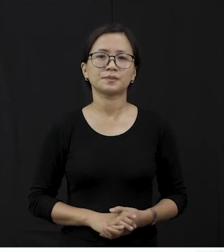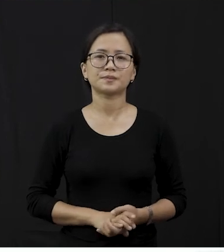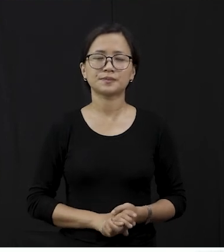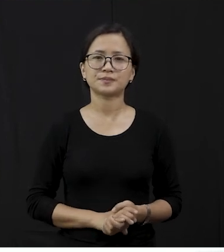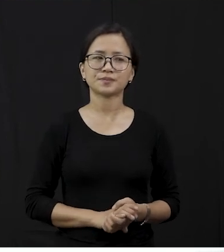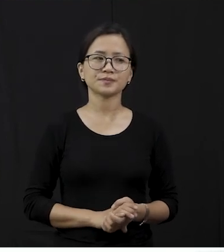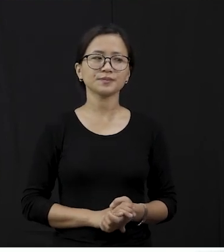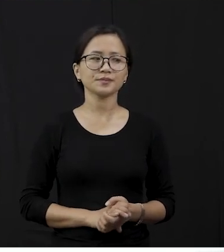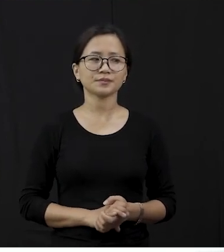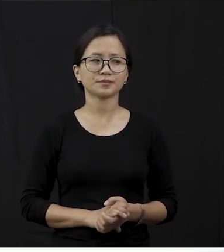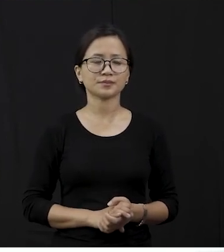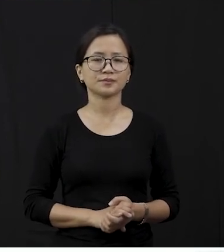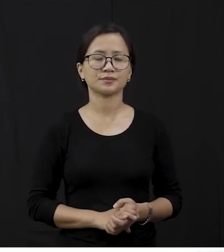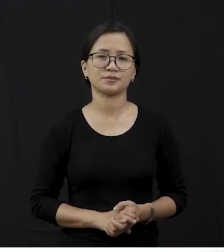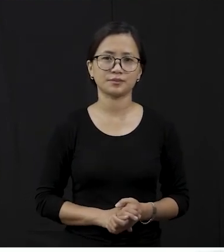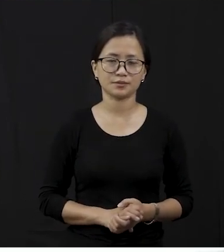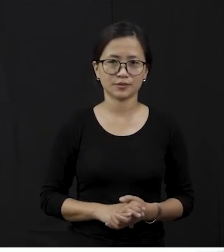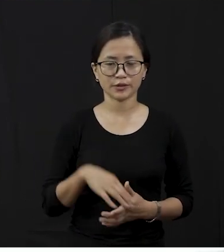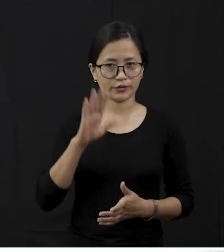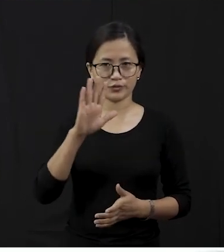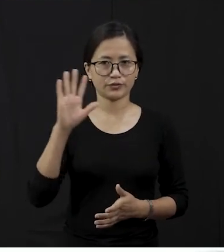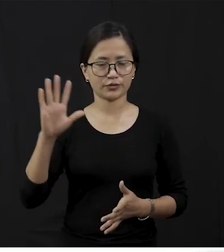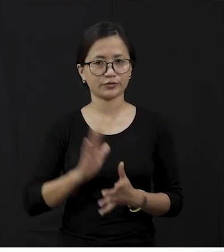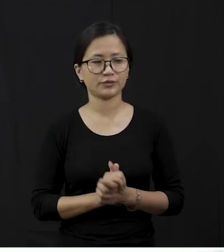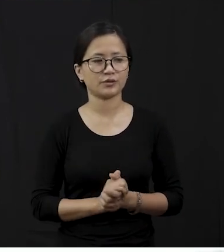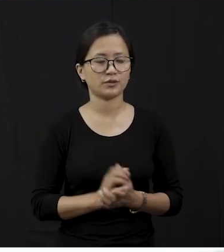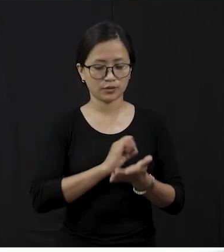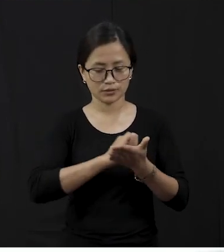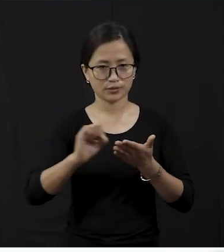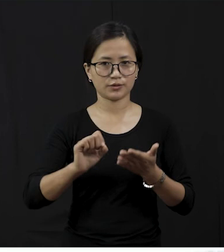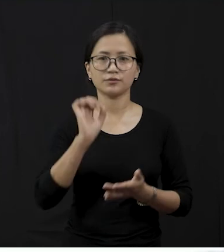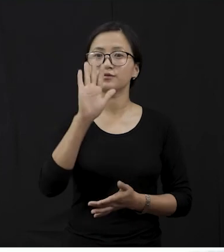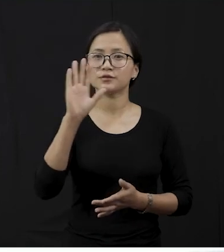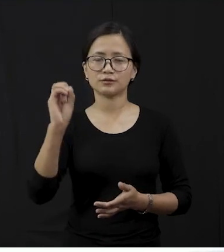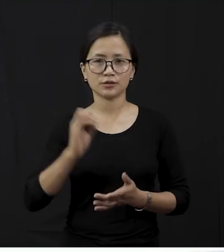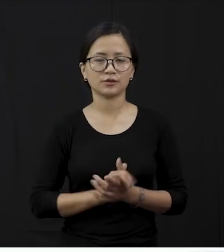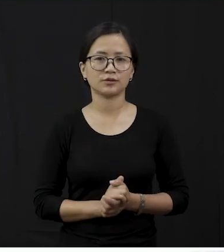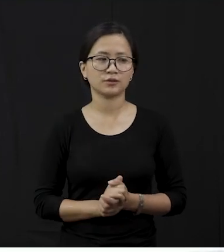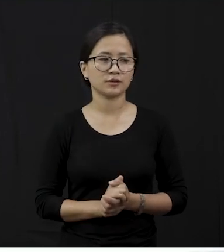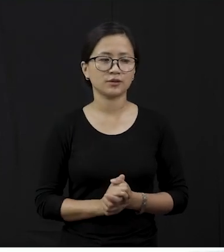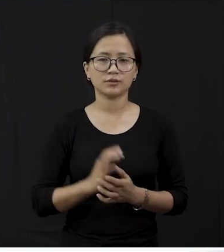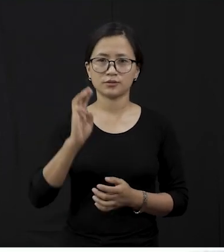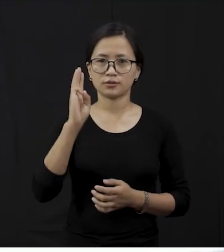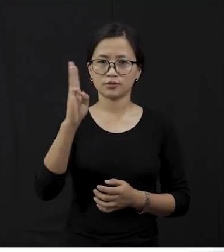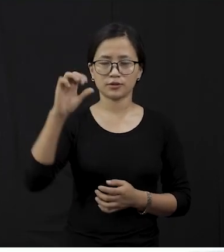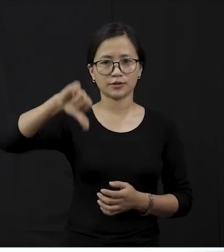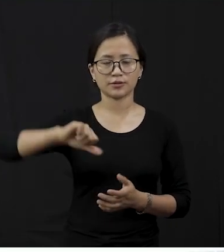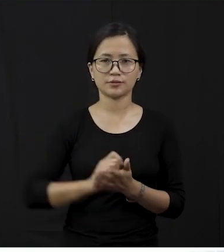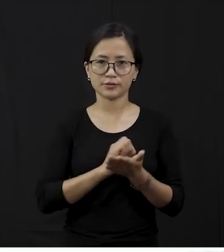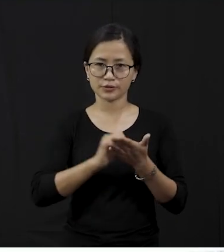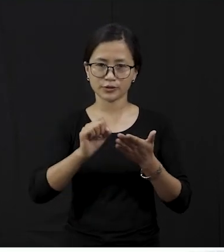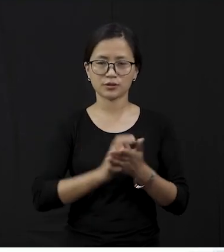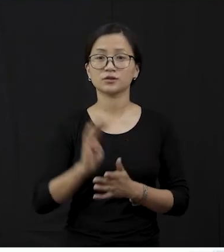as estimation. 55 can be written as 50 and 39 can be written